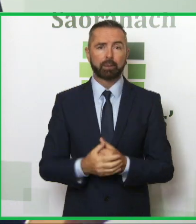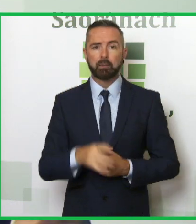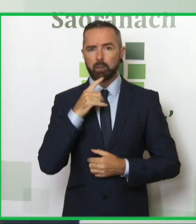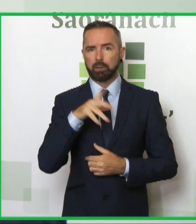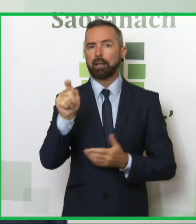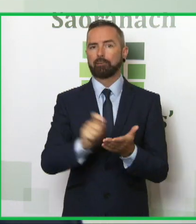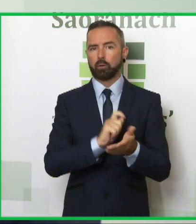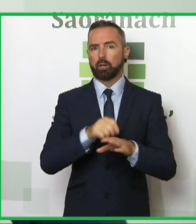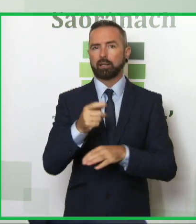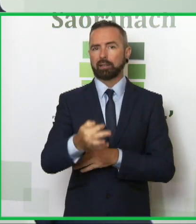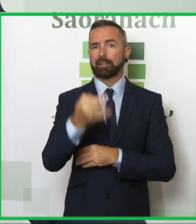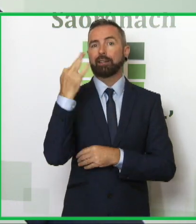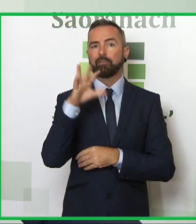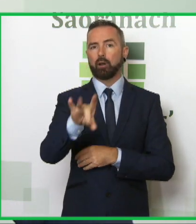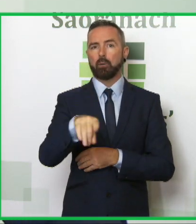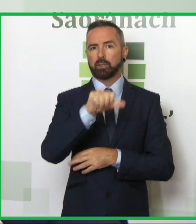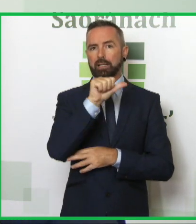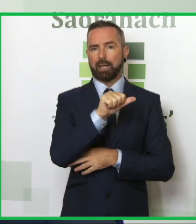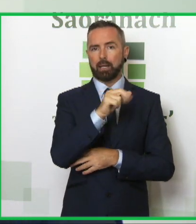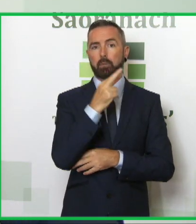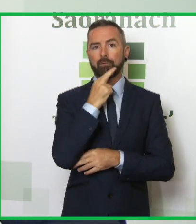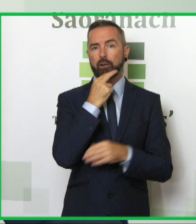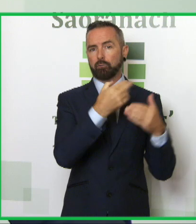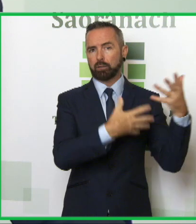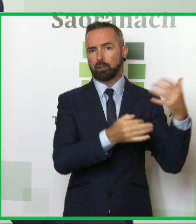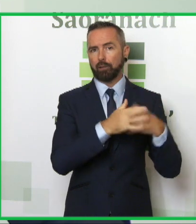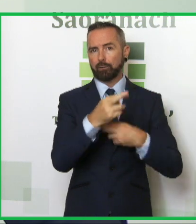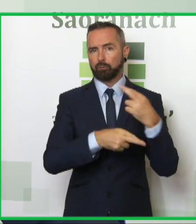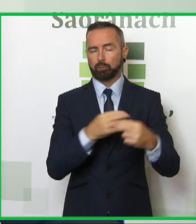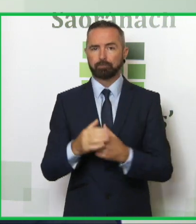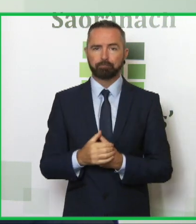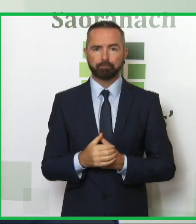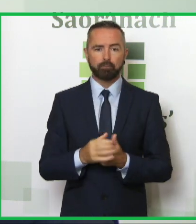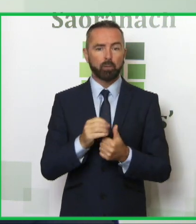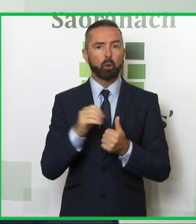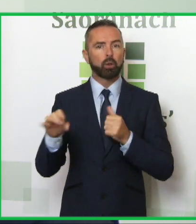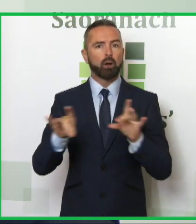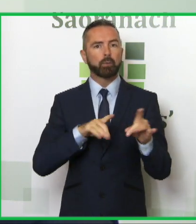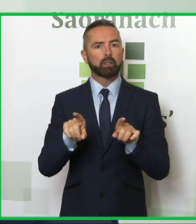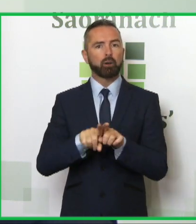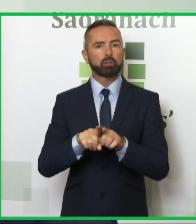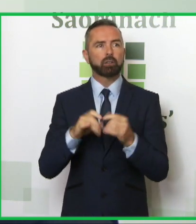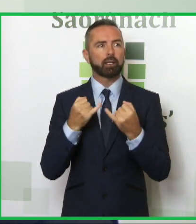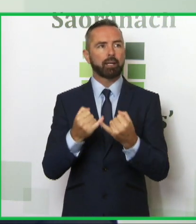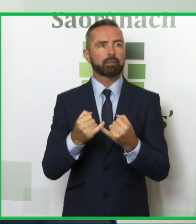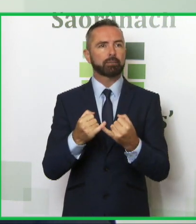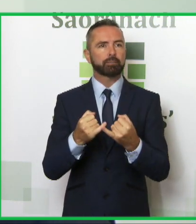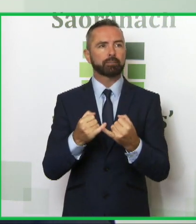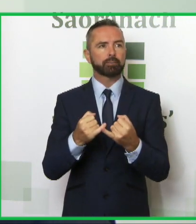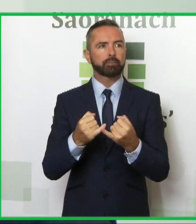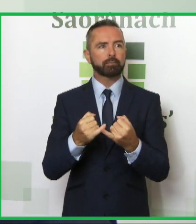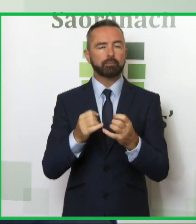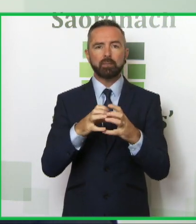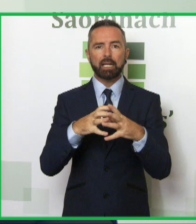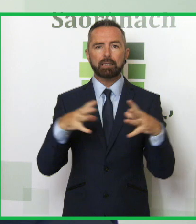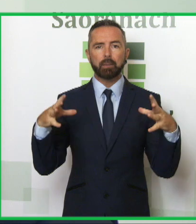if option A was the preferred outcome of the room. There are other options as well in other ballot papers, such as expanding the